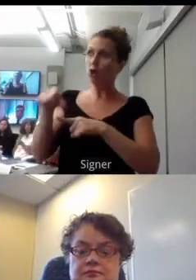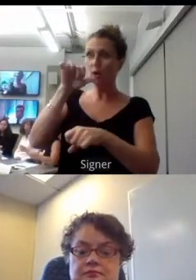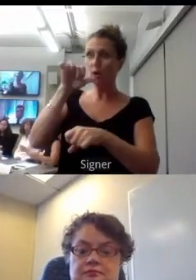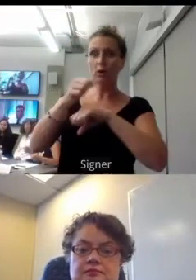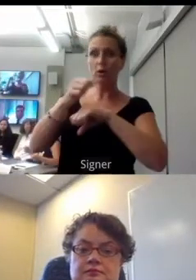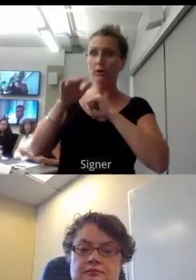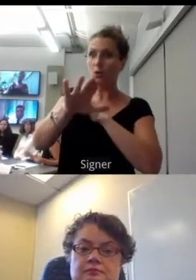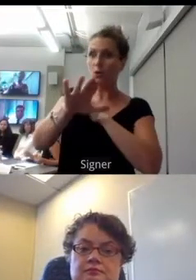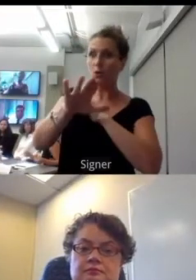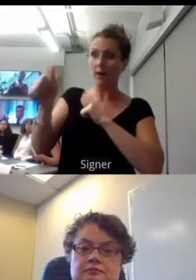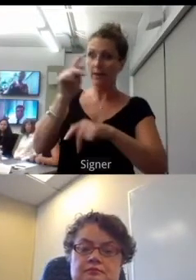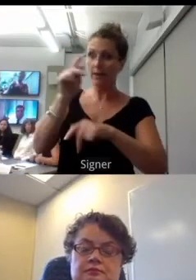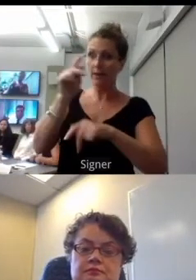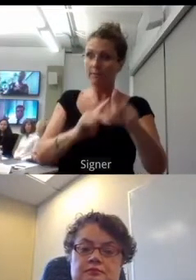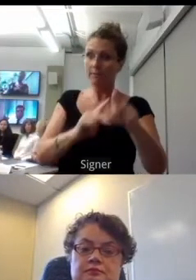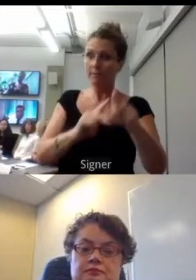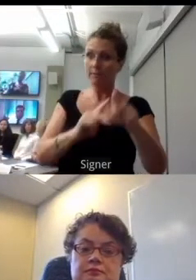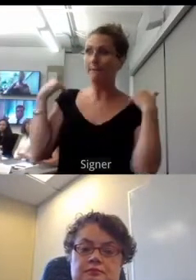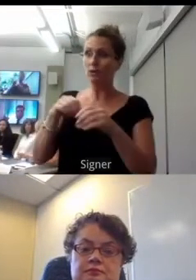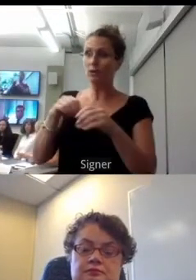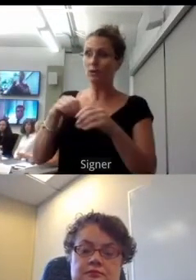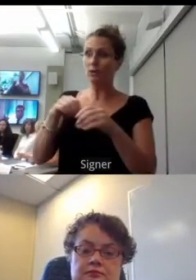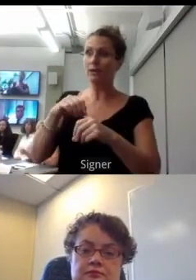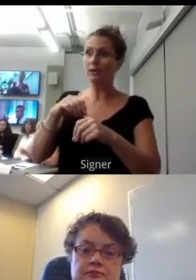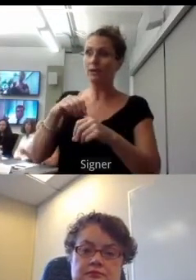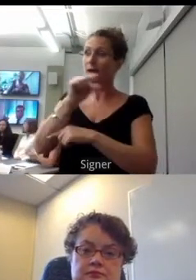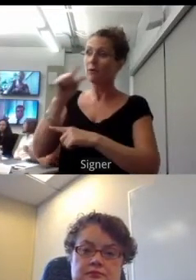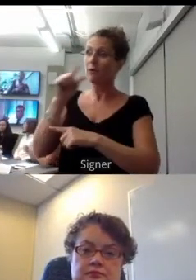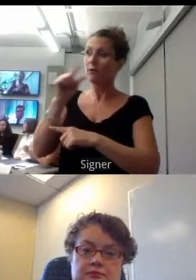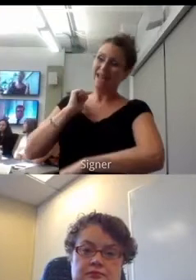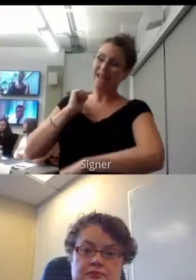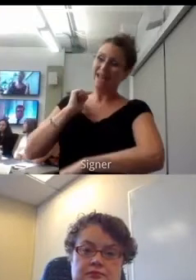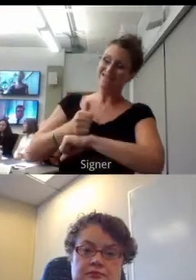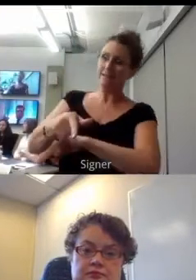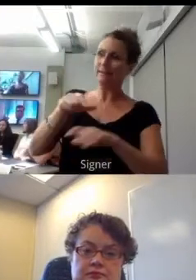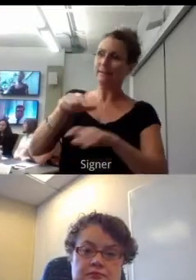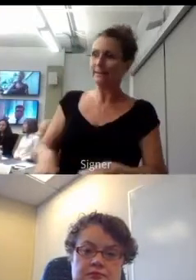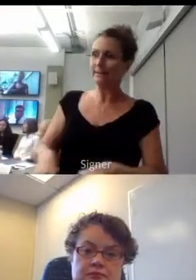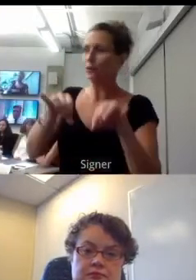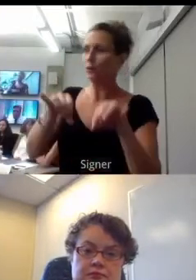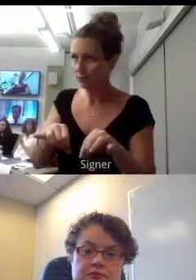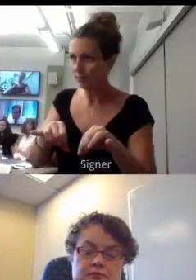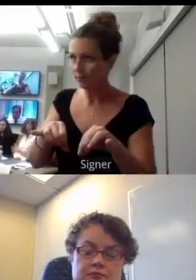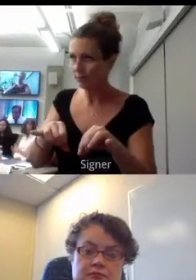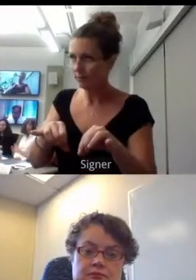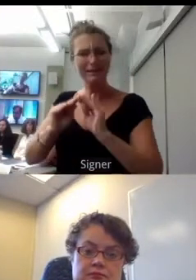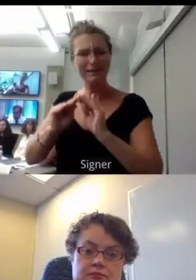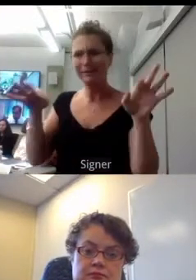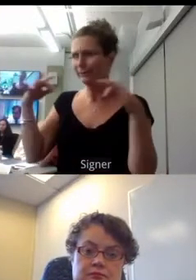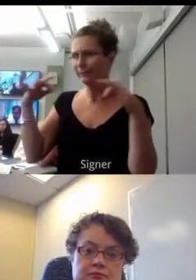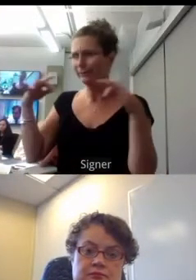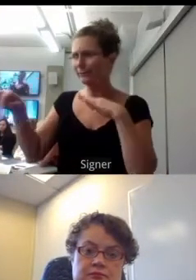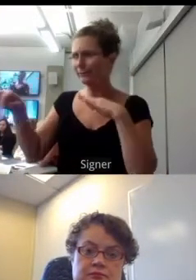these standards. That wasn't necessarily reflected in their mandate letter. So if I had a piece of advice for the